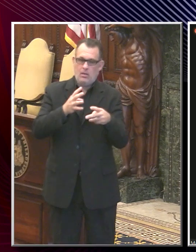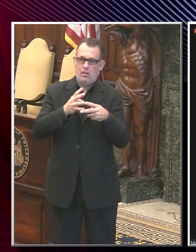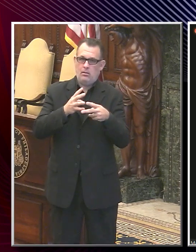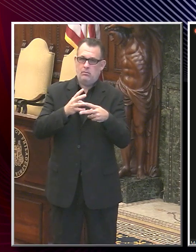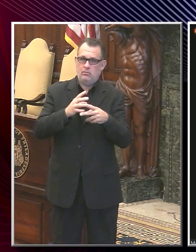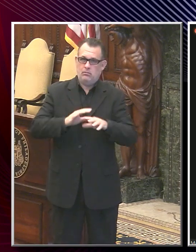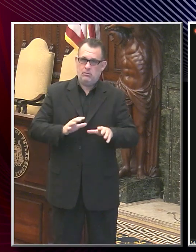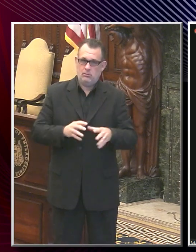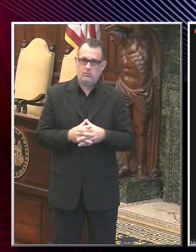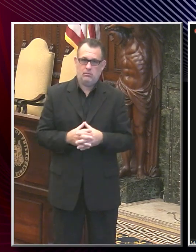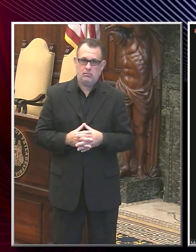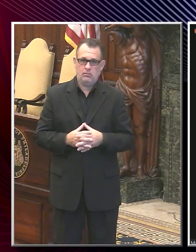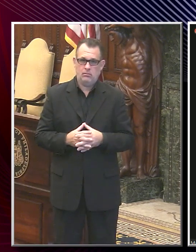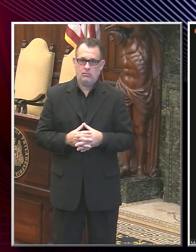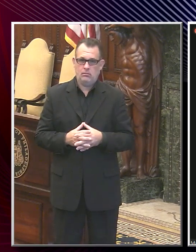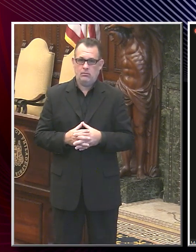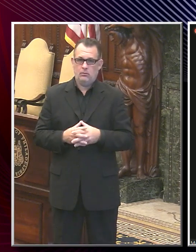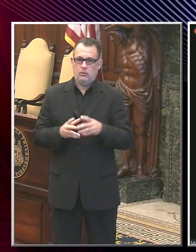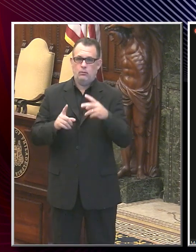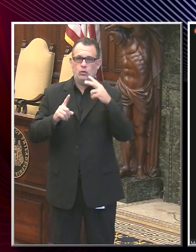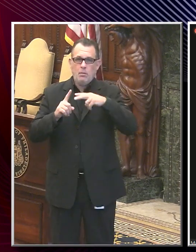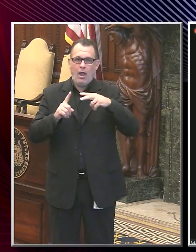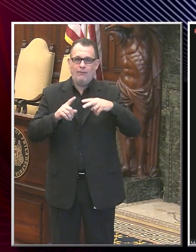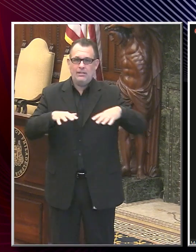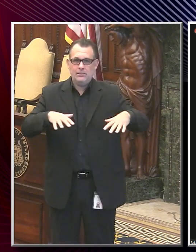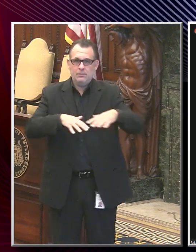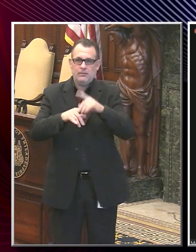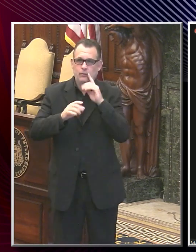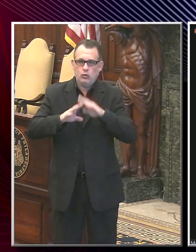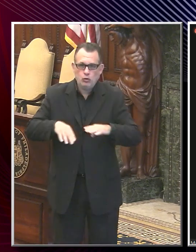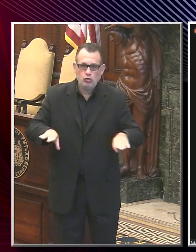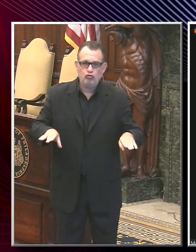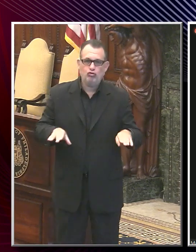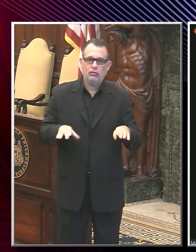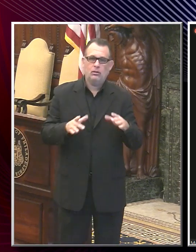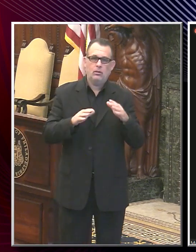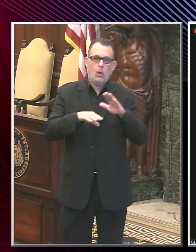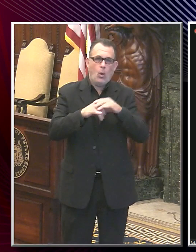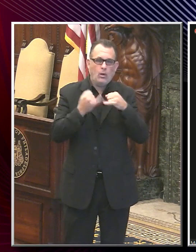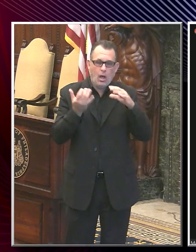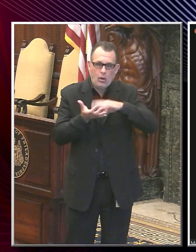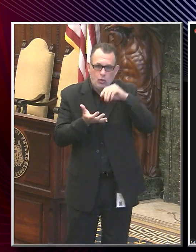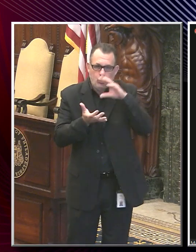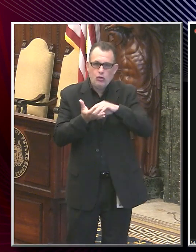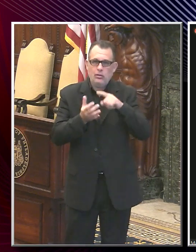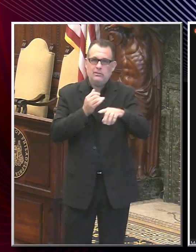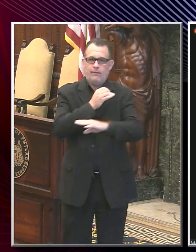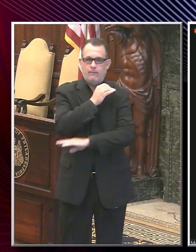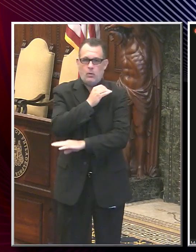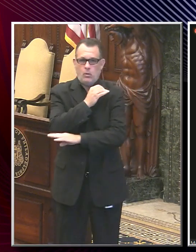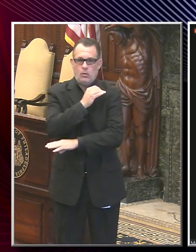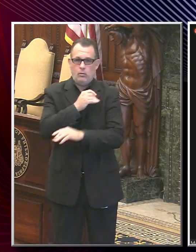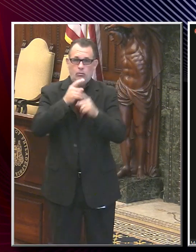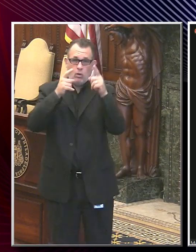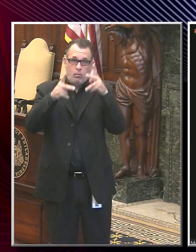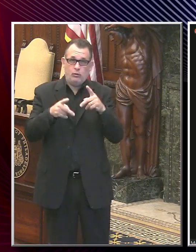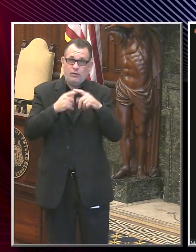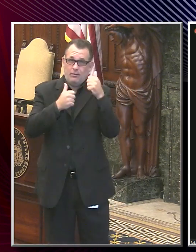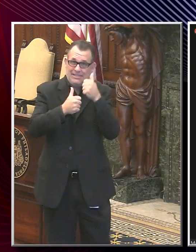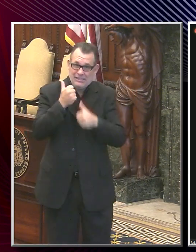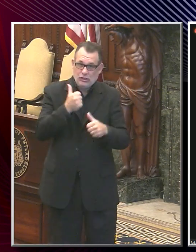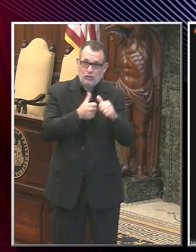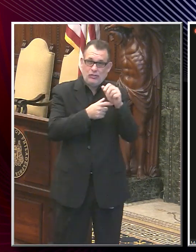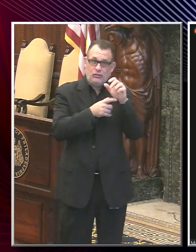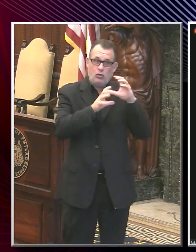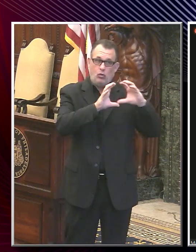provide supervised spaces for children during digital learning this fall. Only one representative from each media outlet is